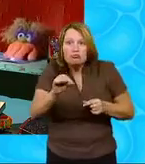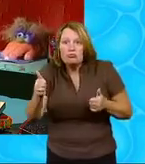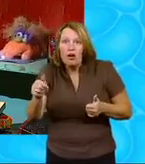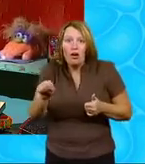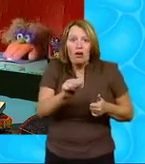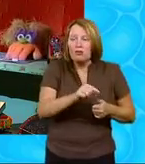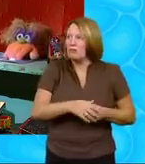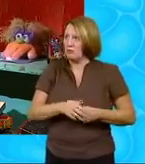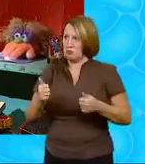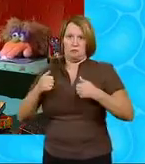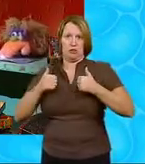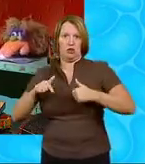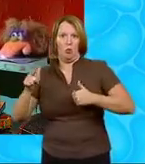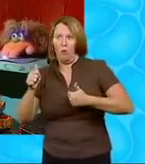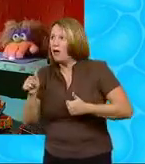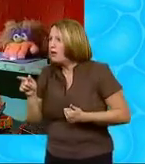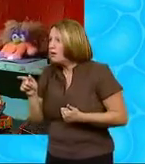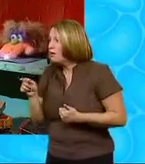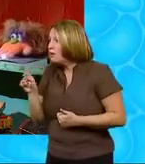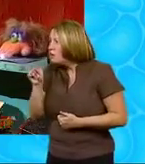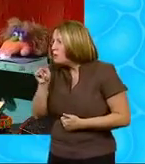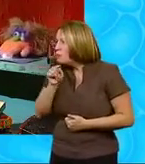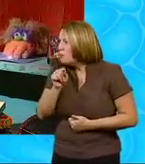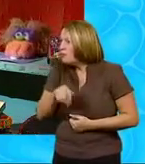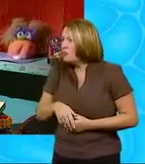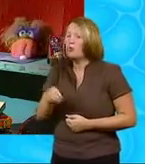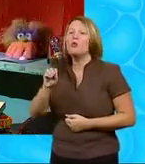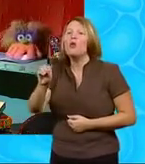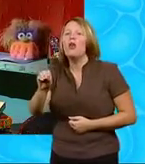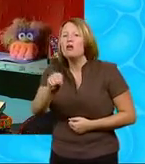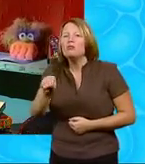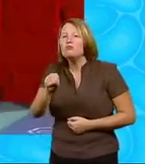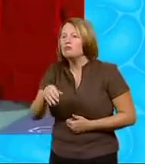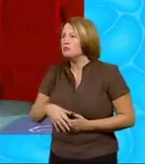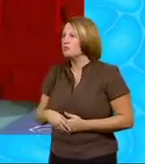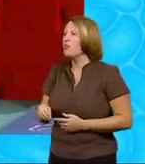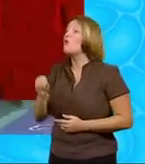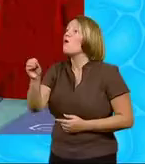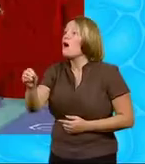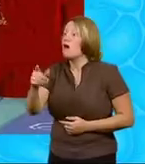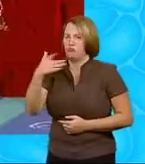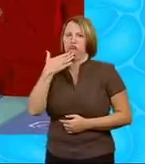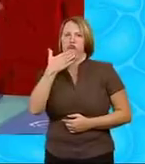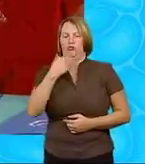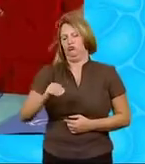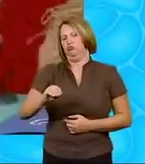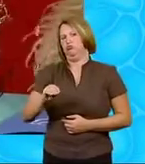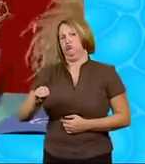finished mine. OK, do you want the smudgy cotton wool? Yes, please. OK, here you go. Thank you. You can start